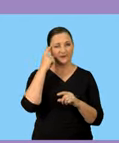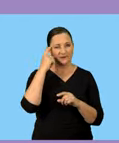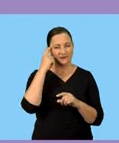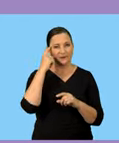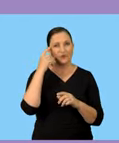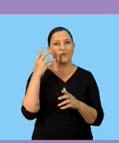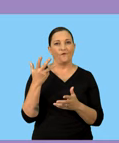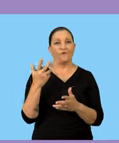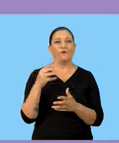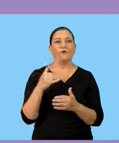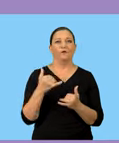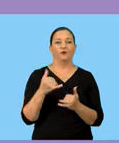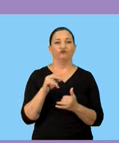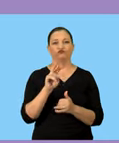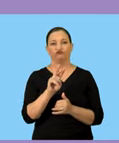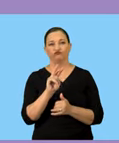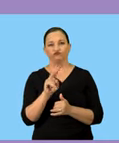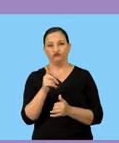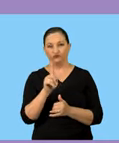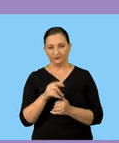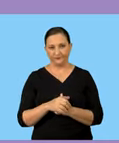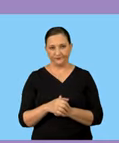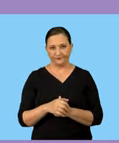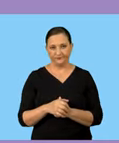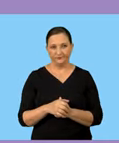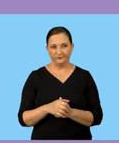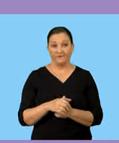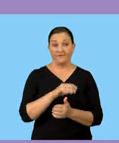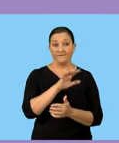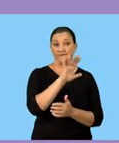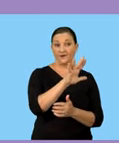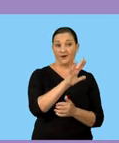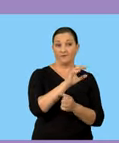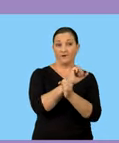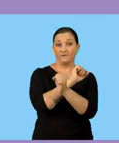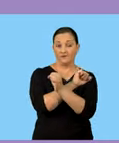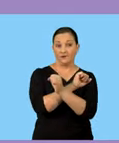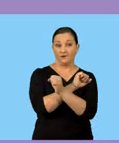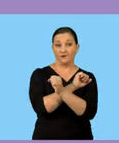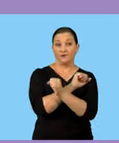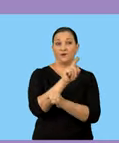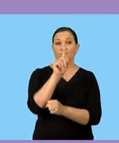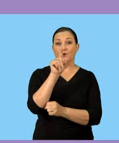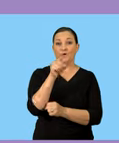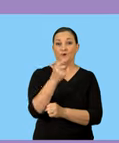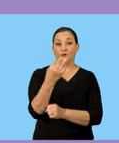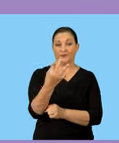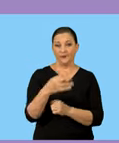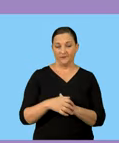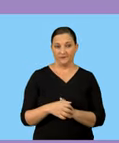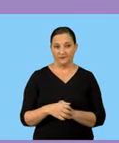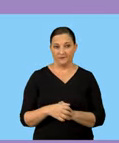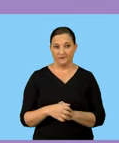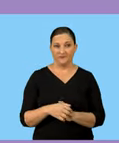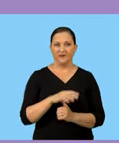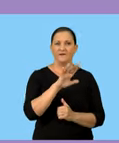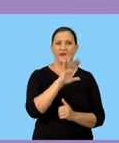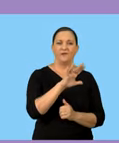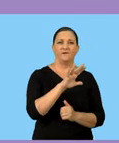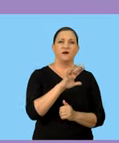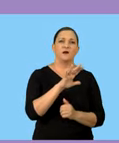of those exponent laws. So we are going to multiply 5 with 1/3. So